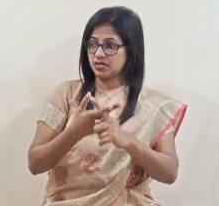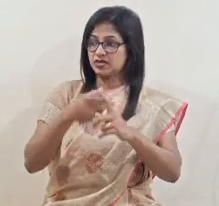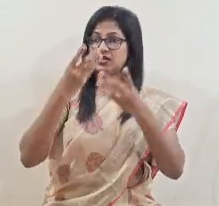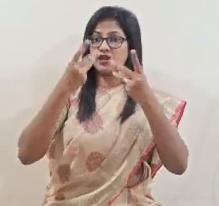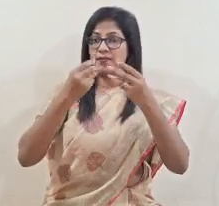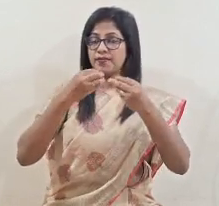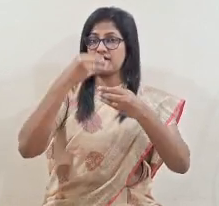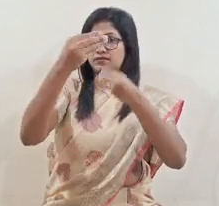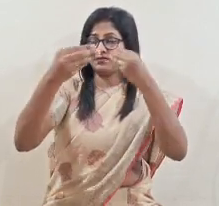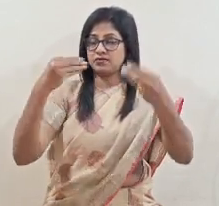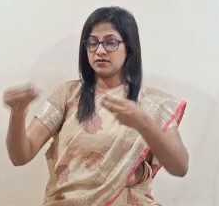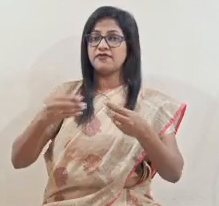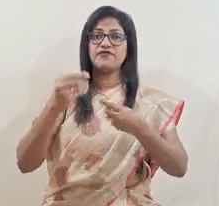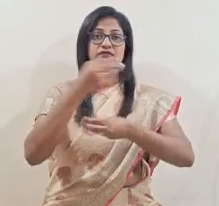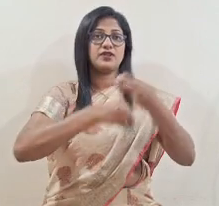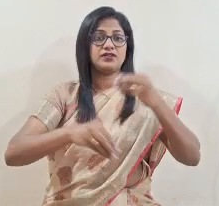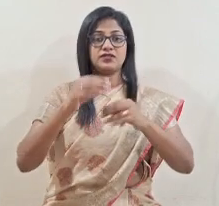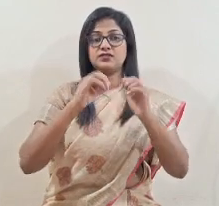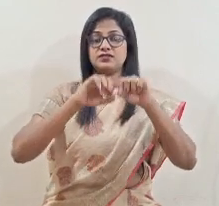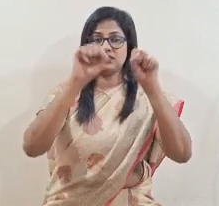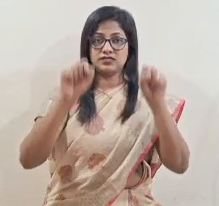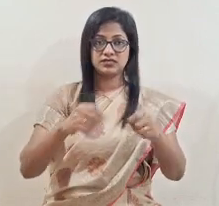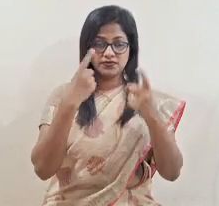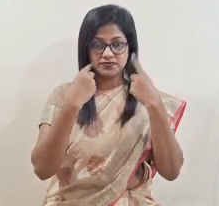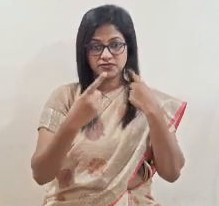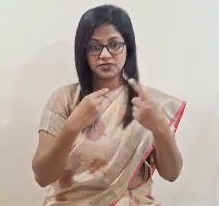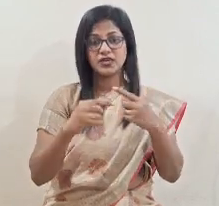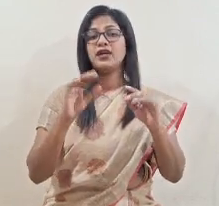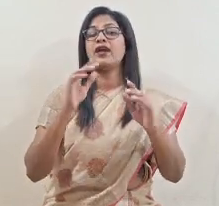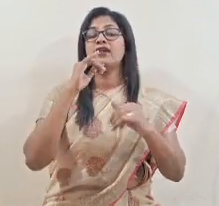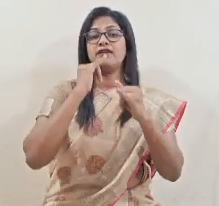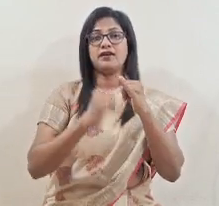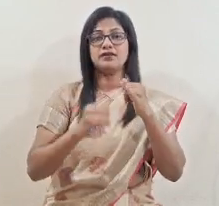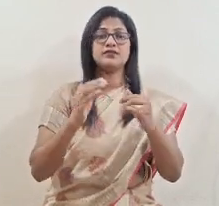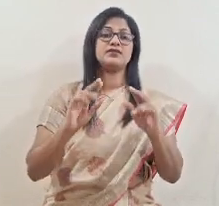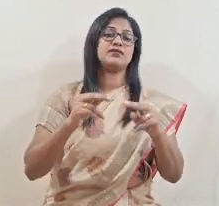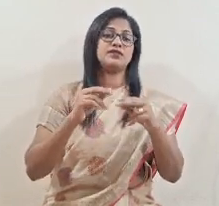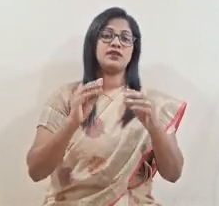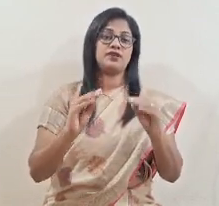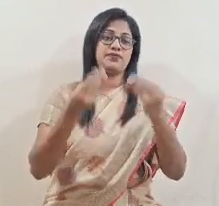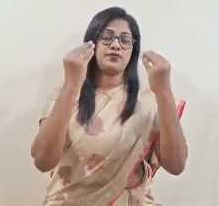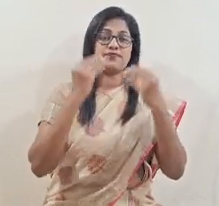then the financial mechanism should be checked, and finally the improvements. If we look at the